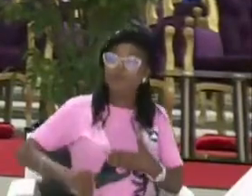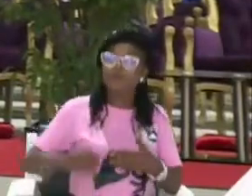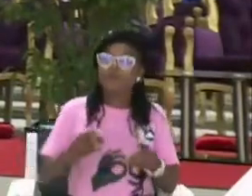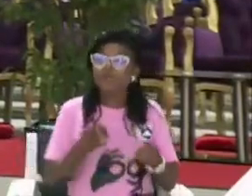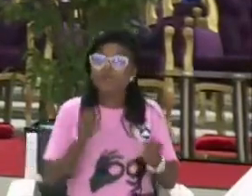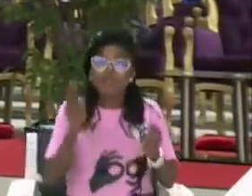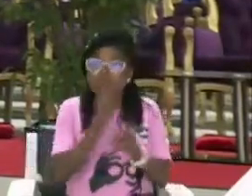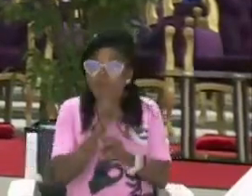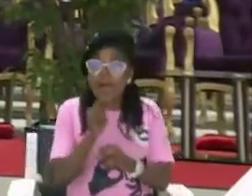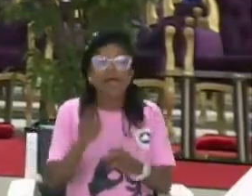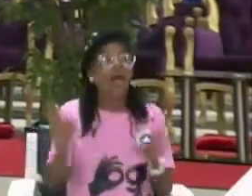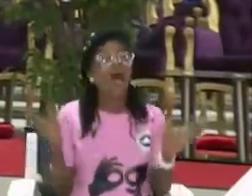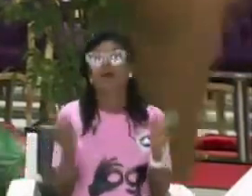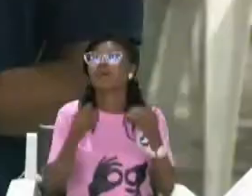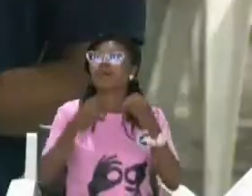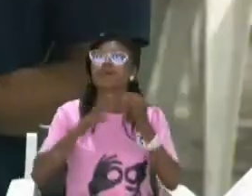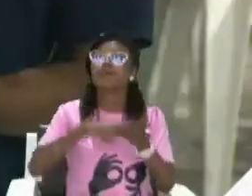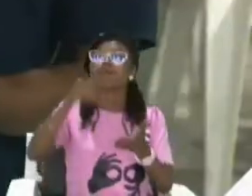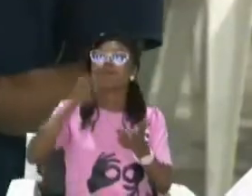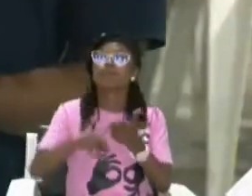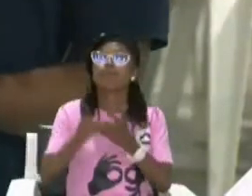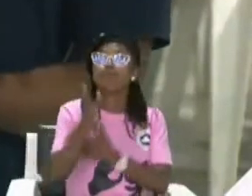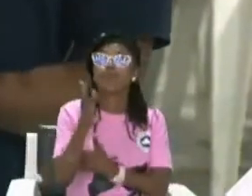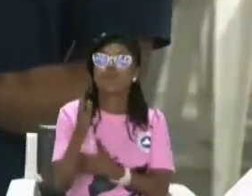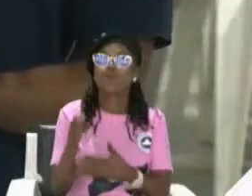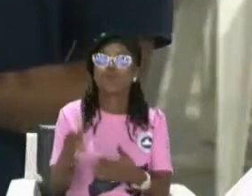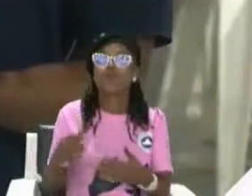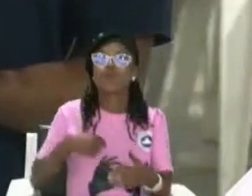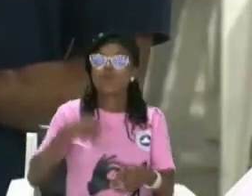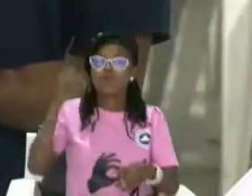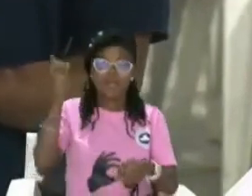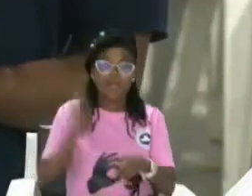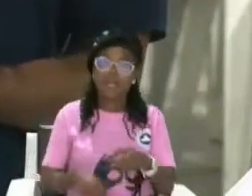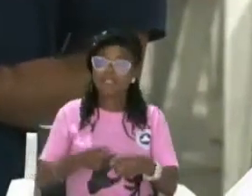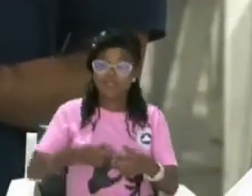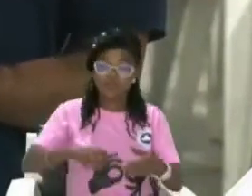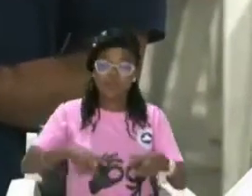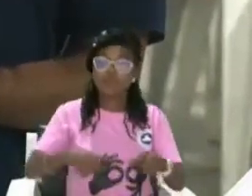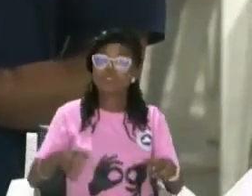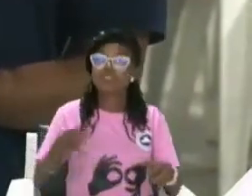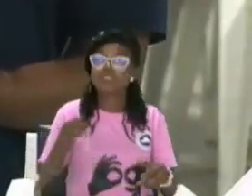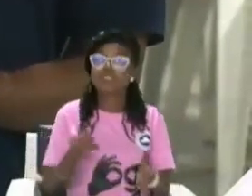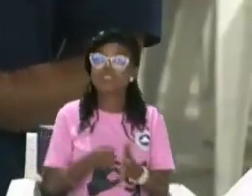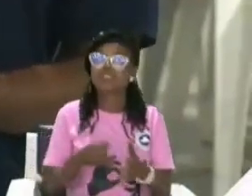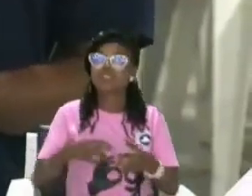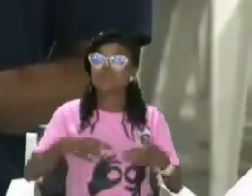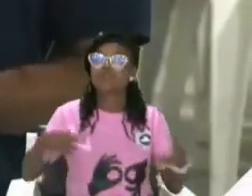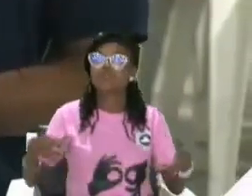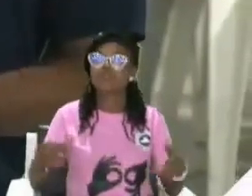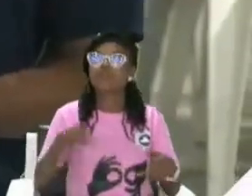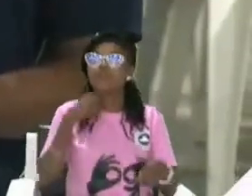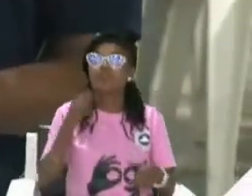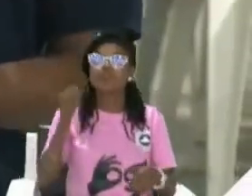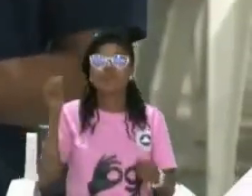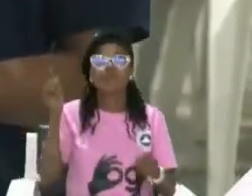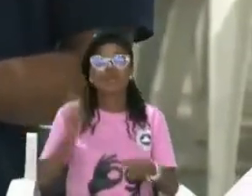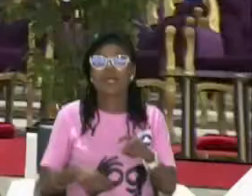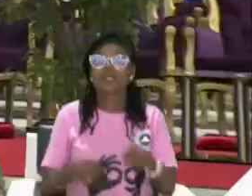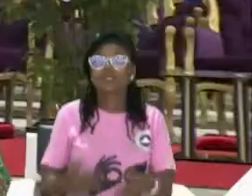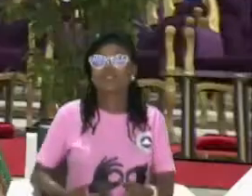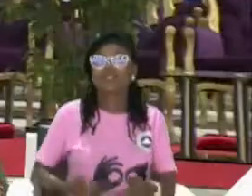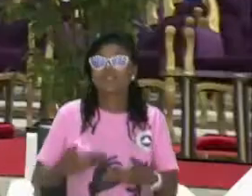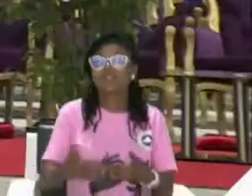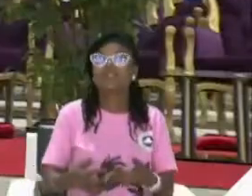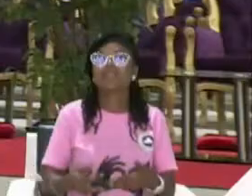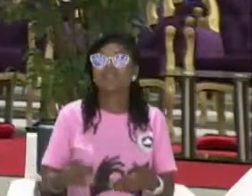and they showed me. He said, without losing the thread, for doctors here, Jagani here, you cannot give birth naturally. They brought out the